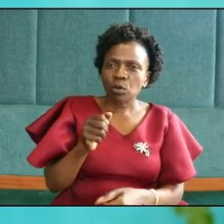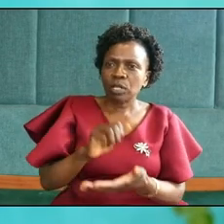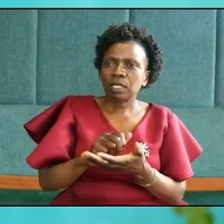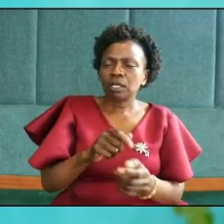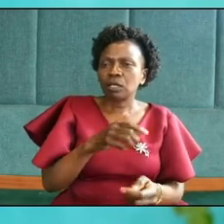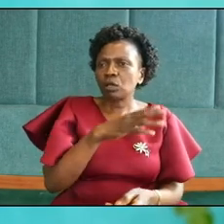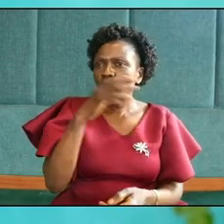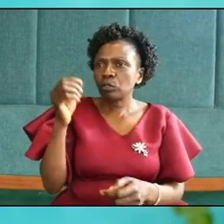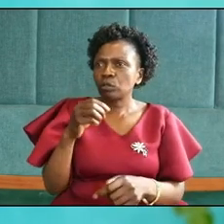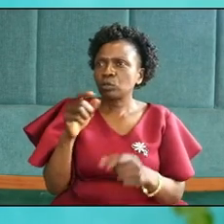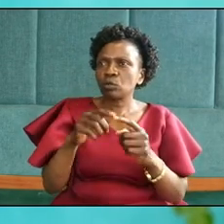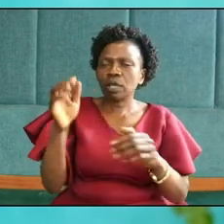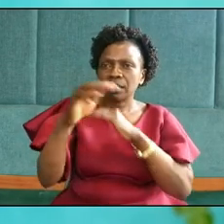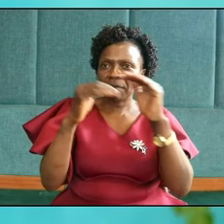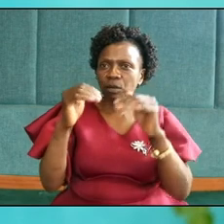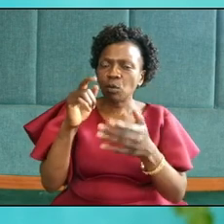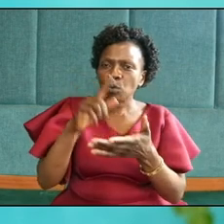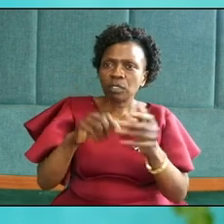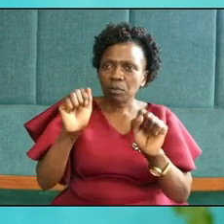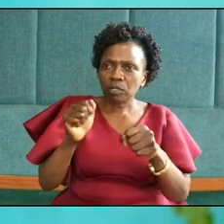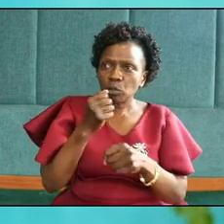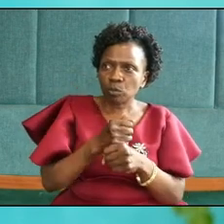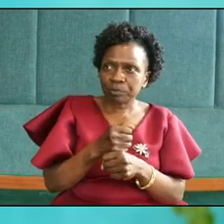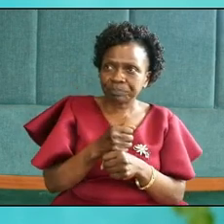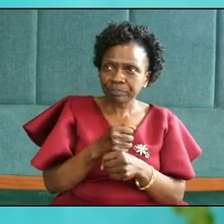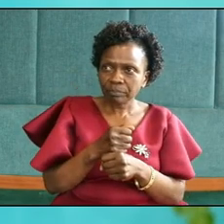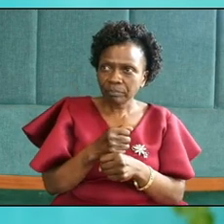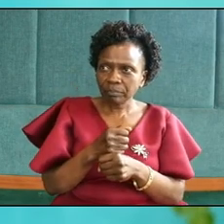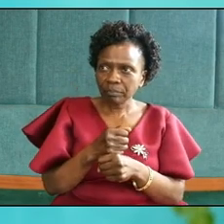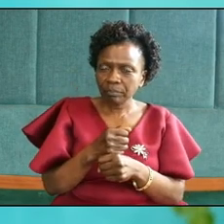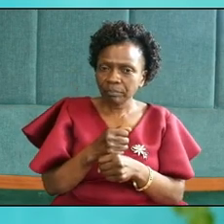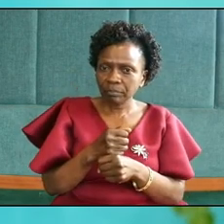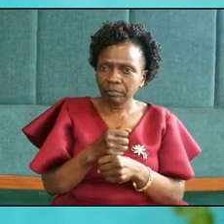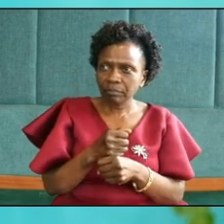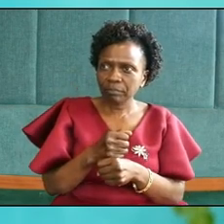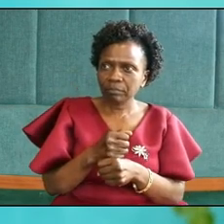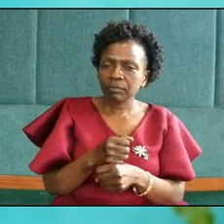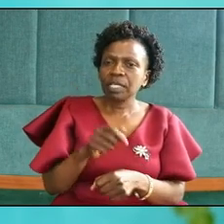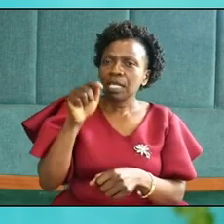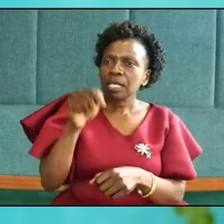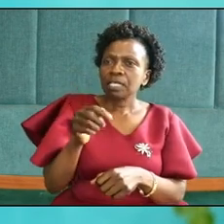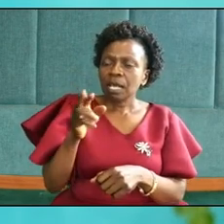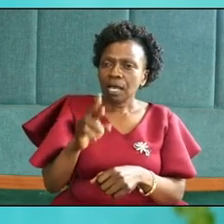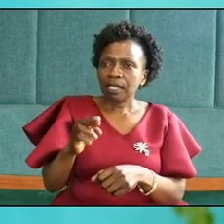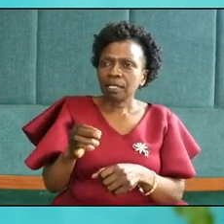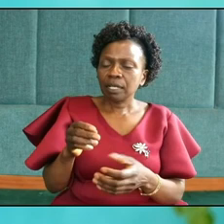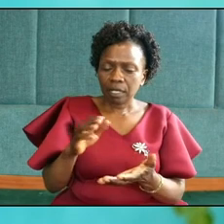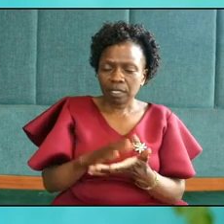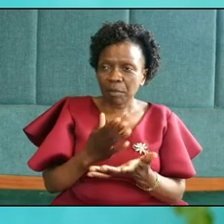Will you handle that? If you have an issue with any of the questions, welcome to chaplaincy. This is what